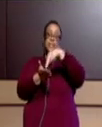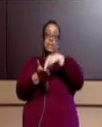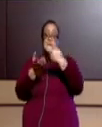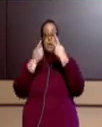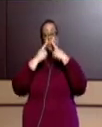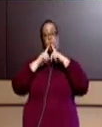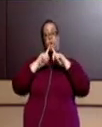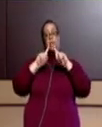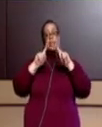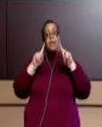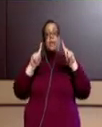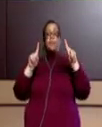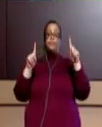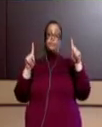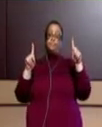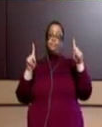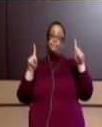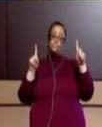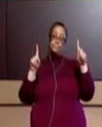stand and proclaim.